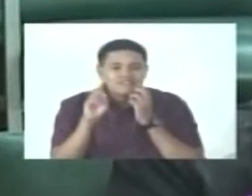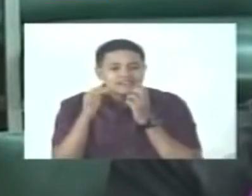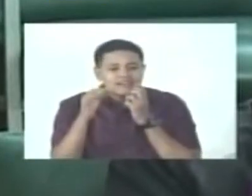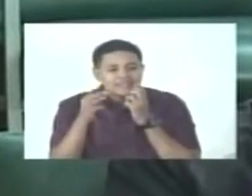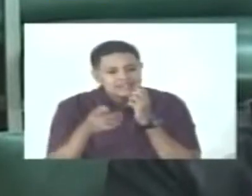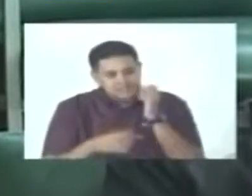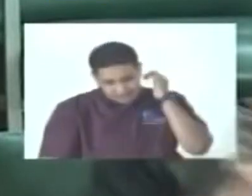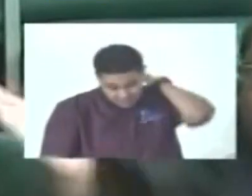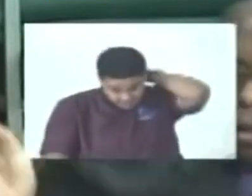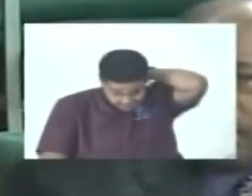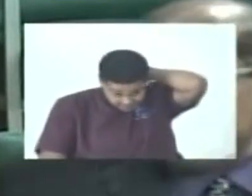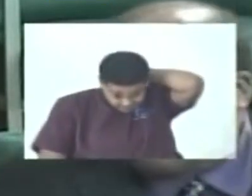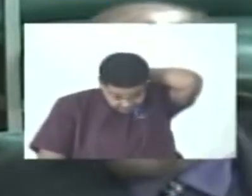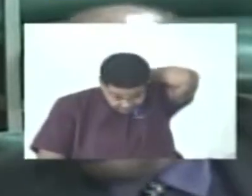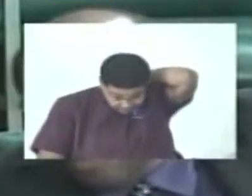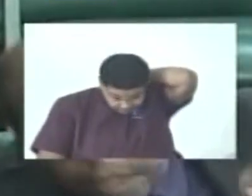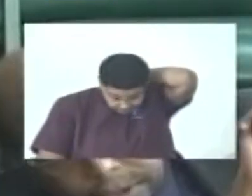proceeding.